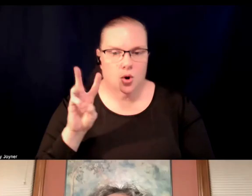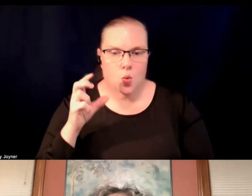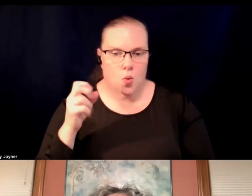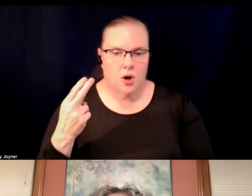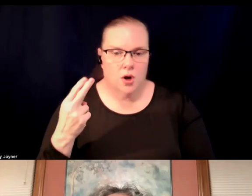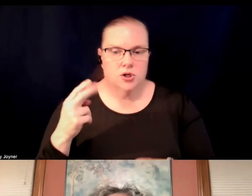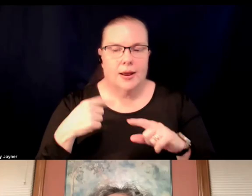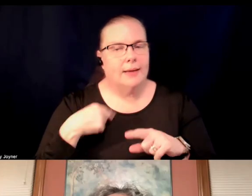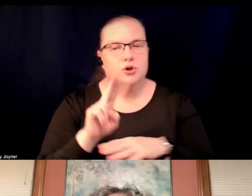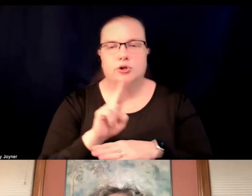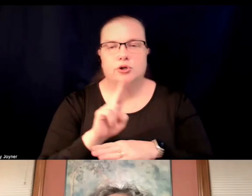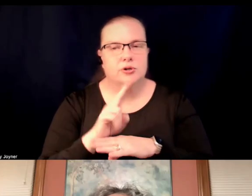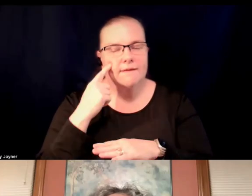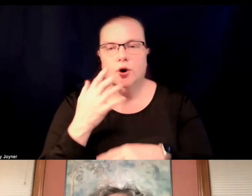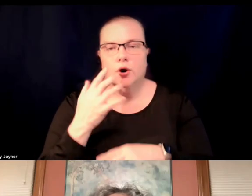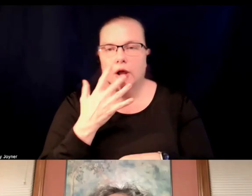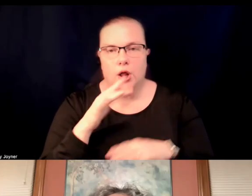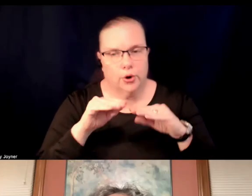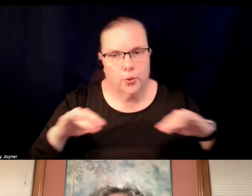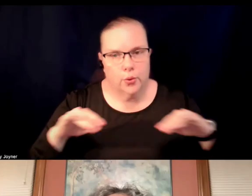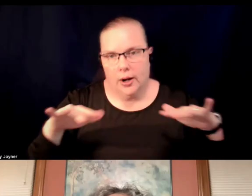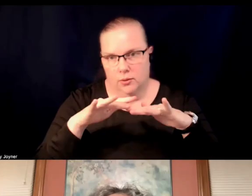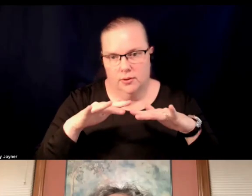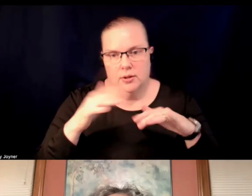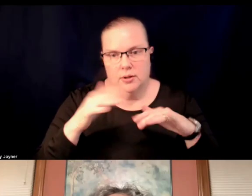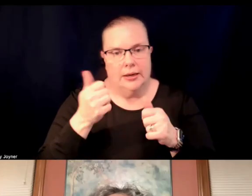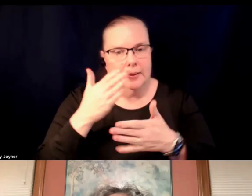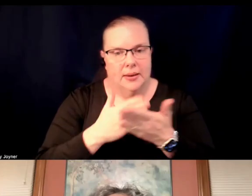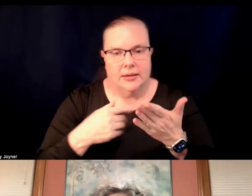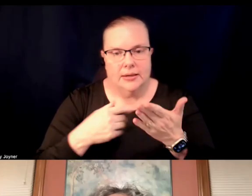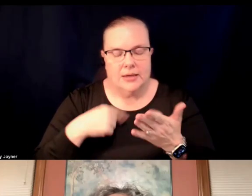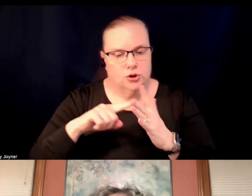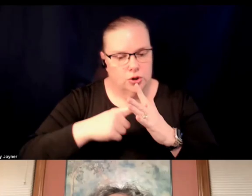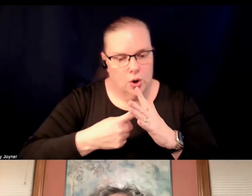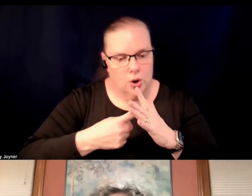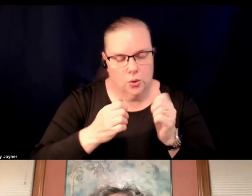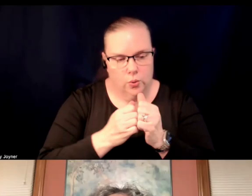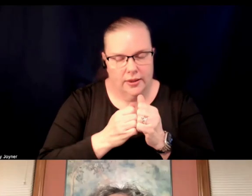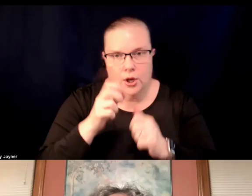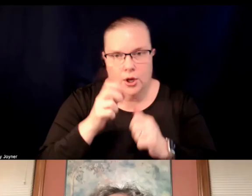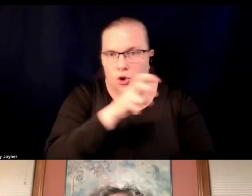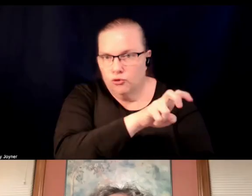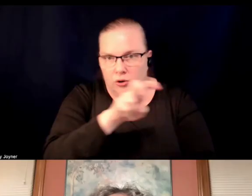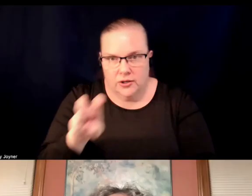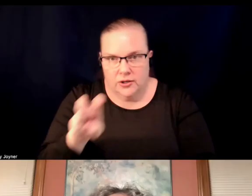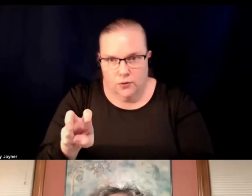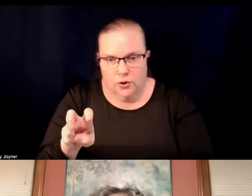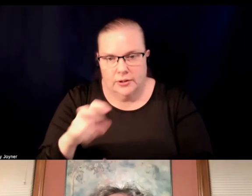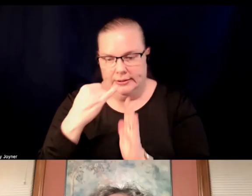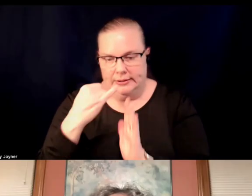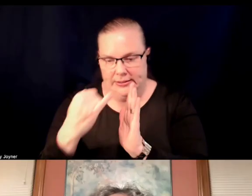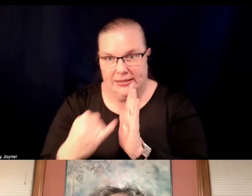just for color ground. So I start any piece by um transferring the sketch